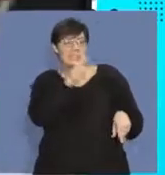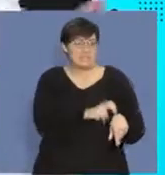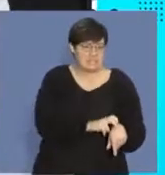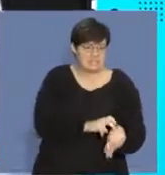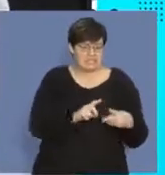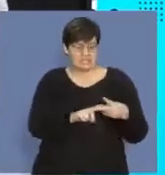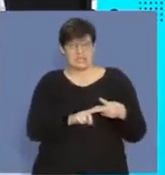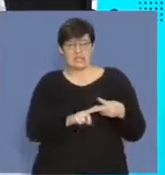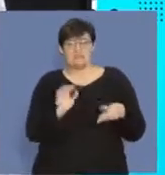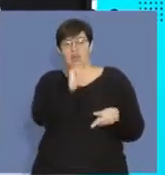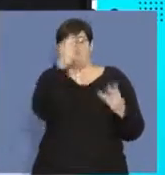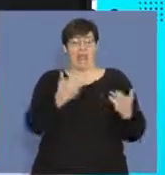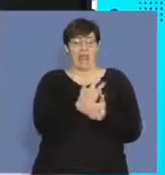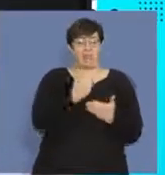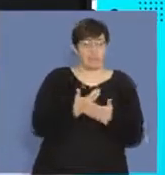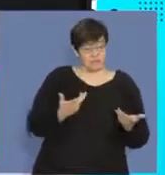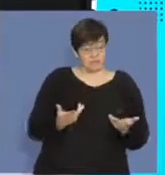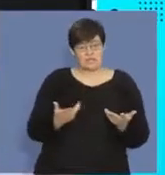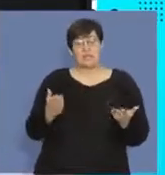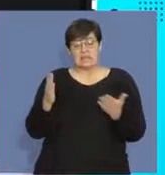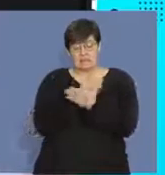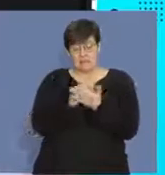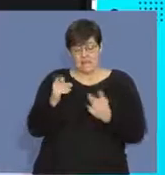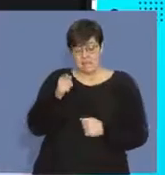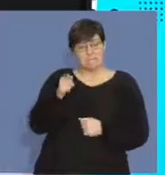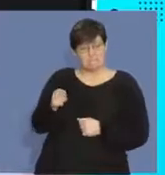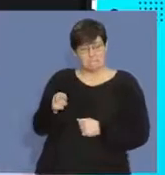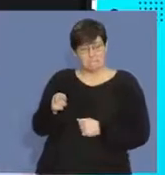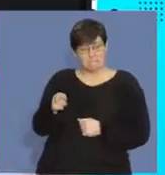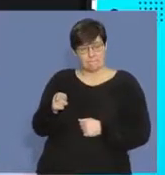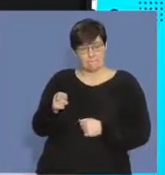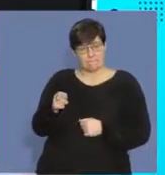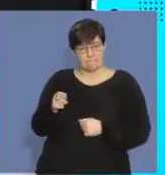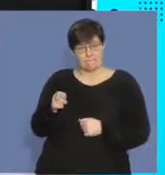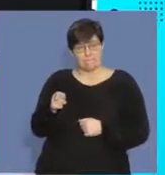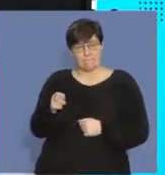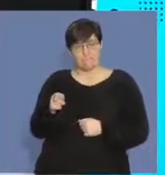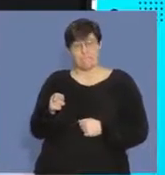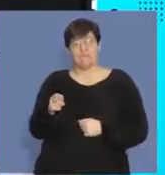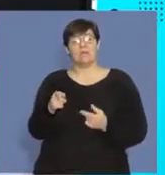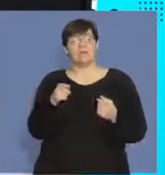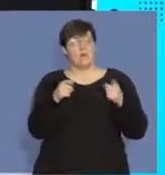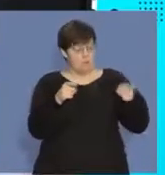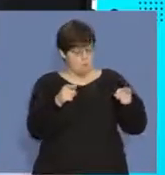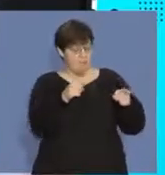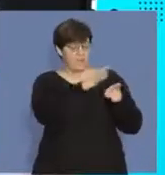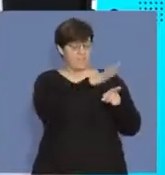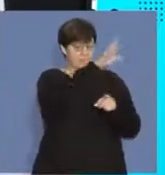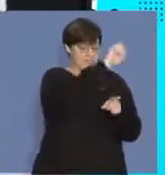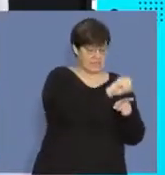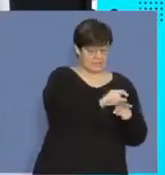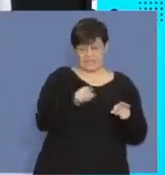state of the economy, there could be items that could be moved into the zero rated